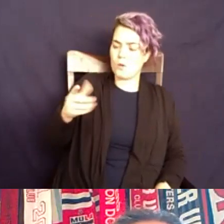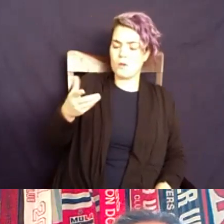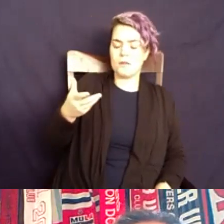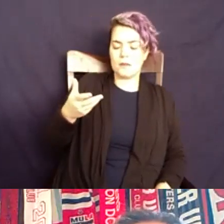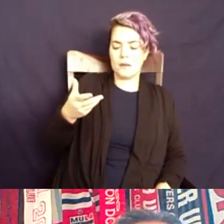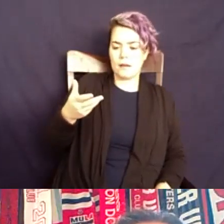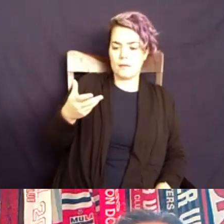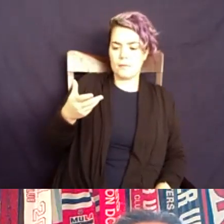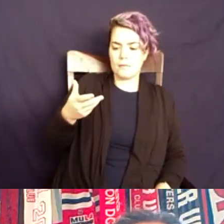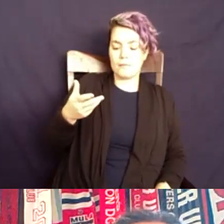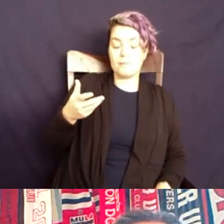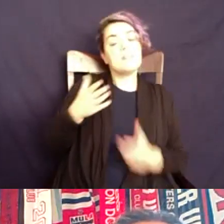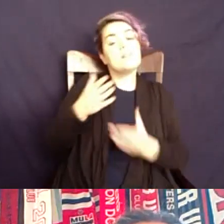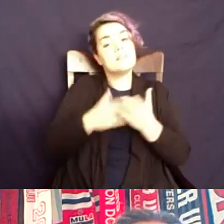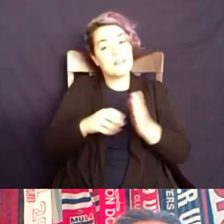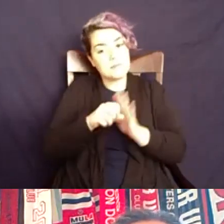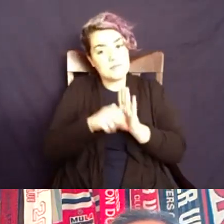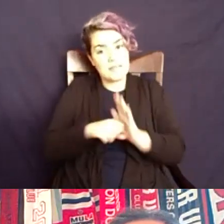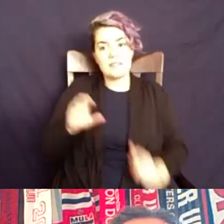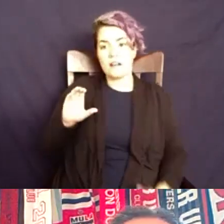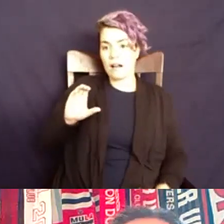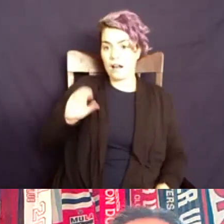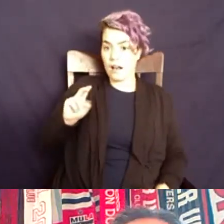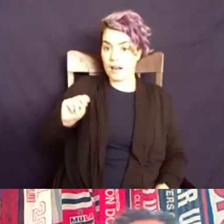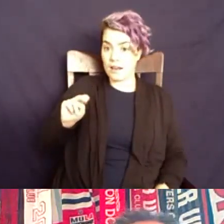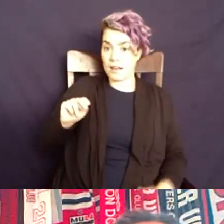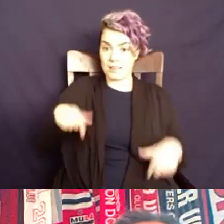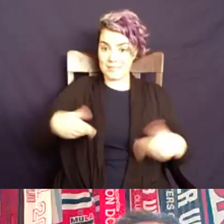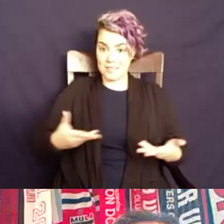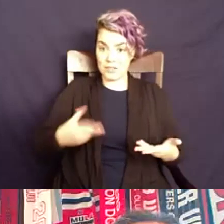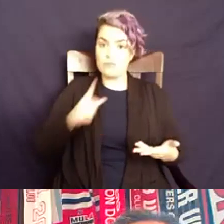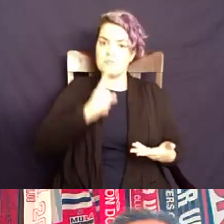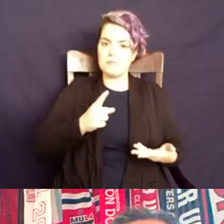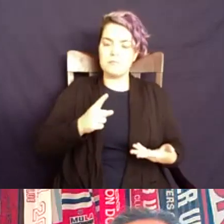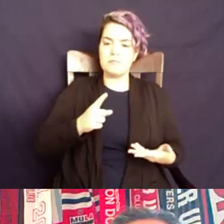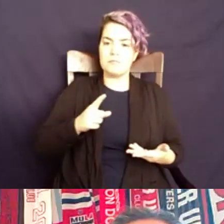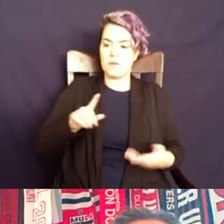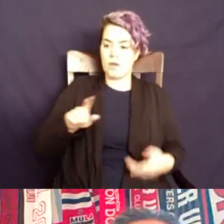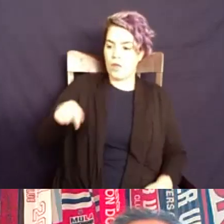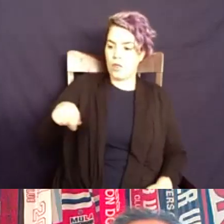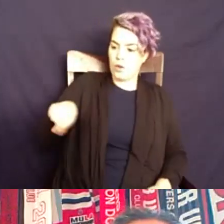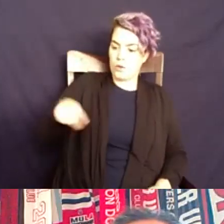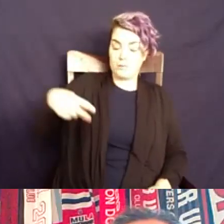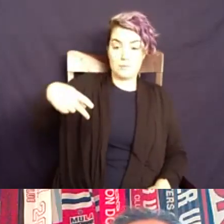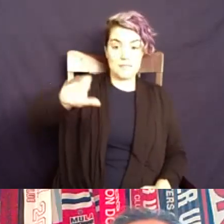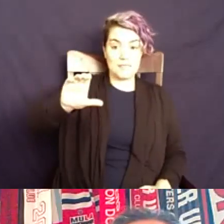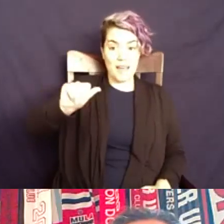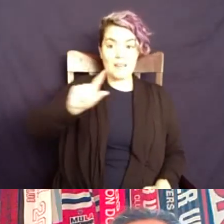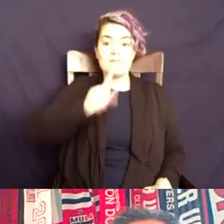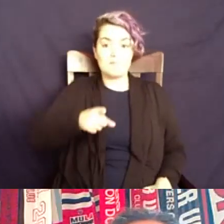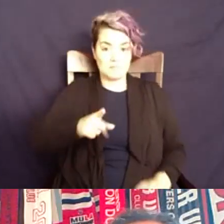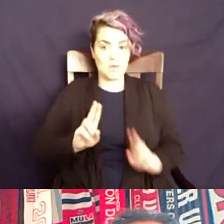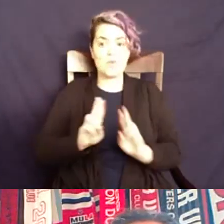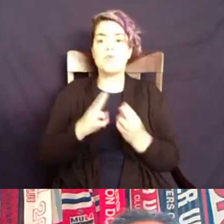Connecticut, personal care attendants are unionized, and they have bargained for higher